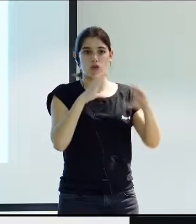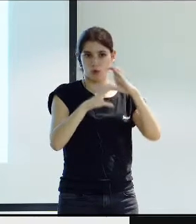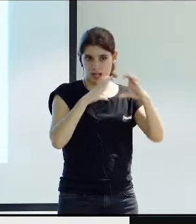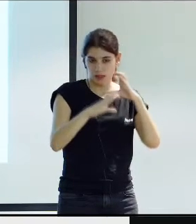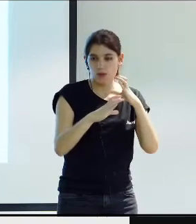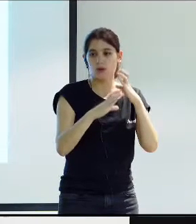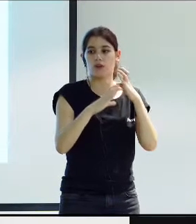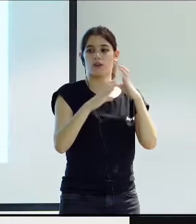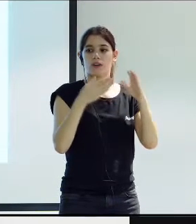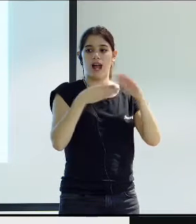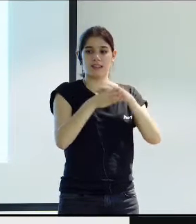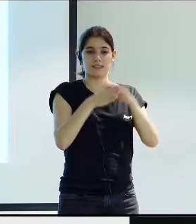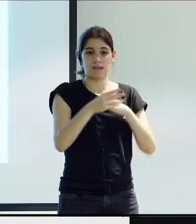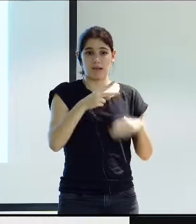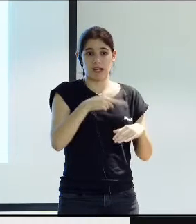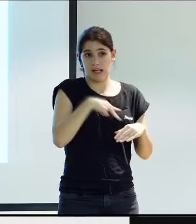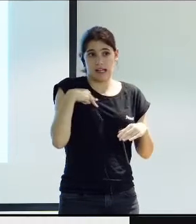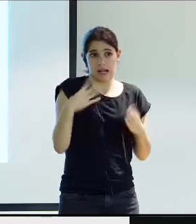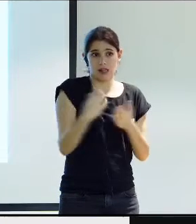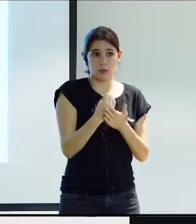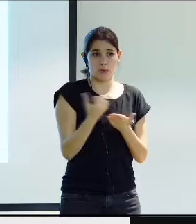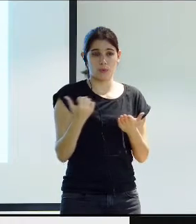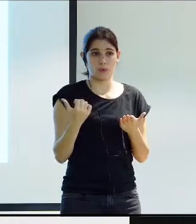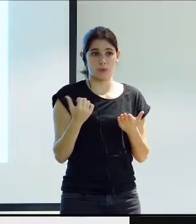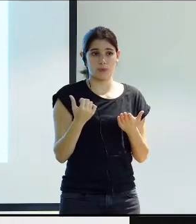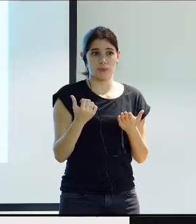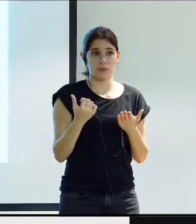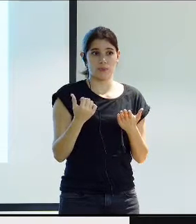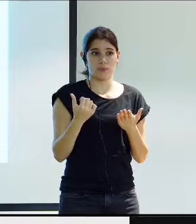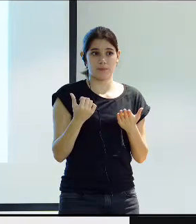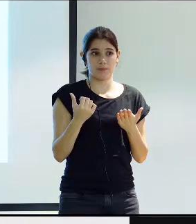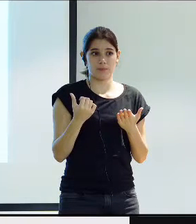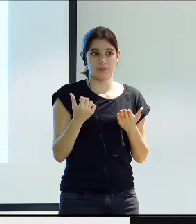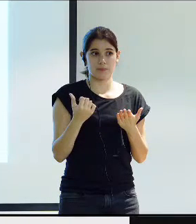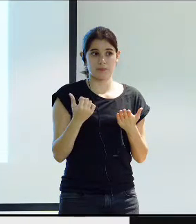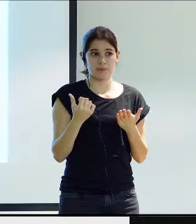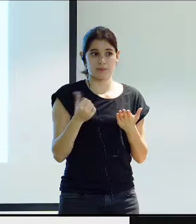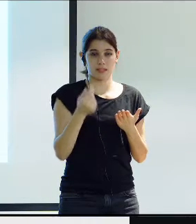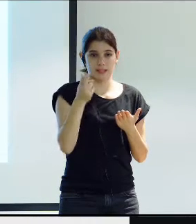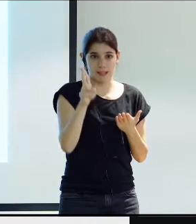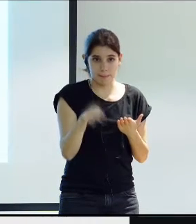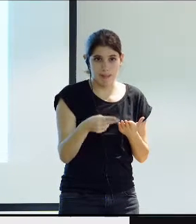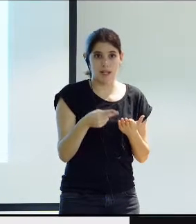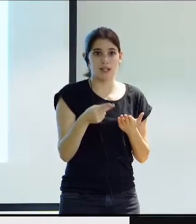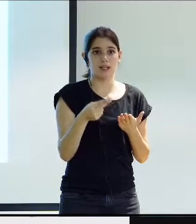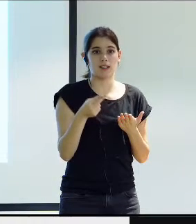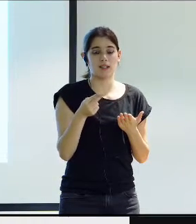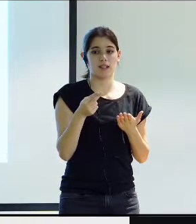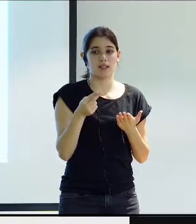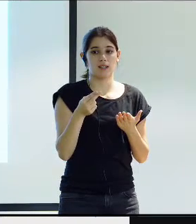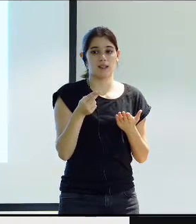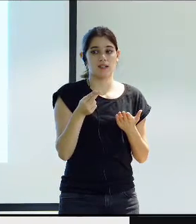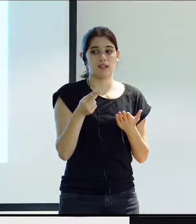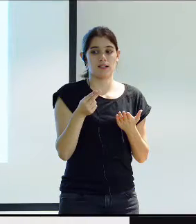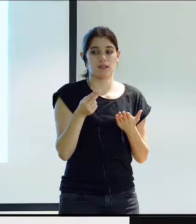general, and you will also be needing reasonable accommodation which accommodates your